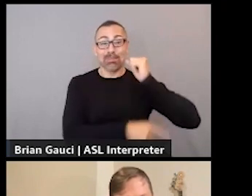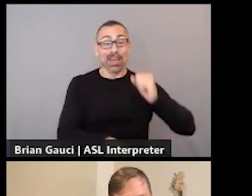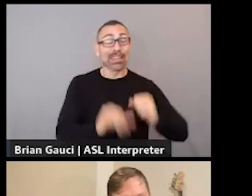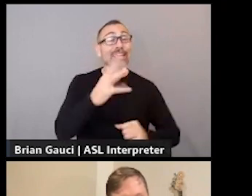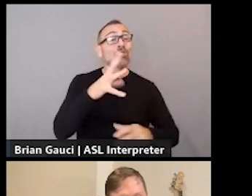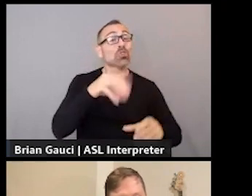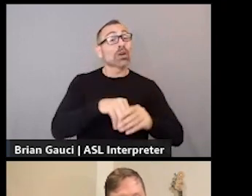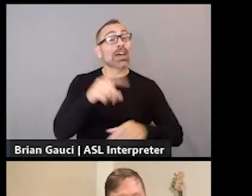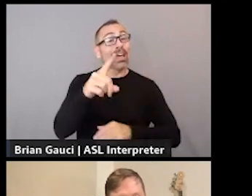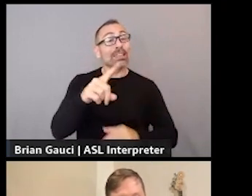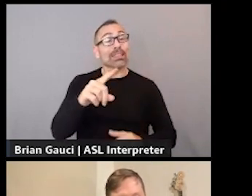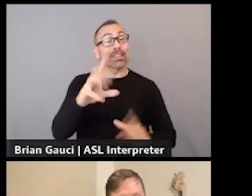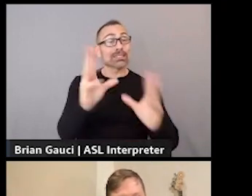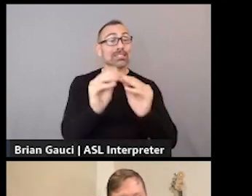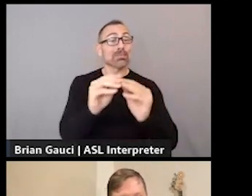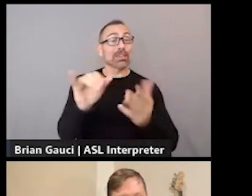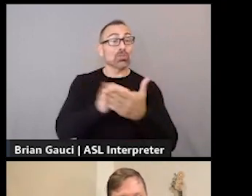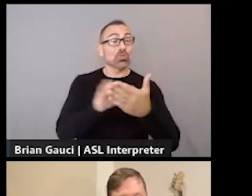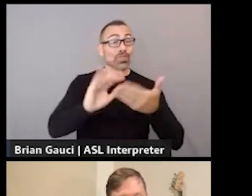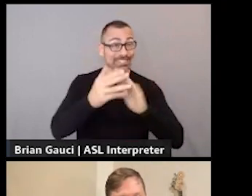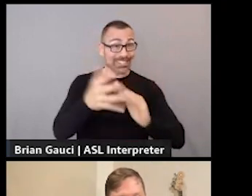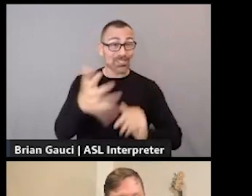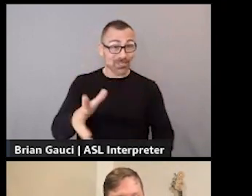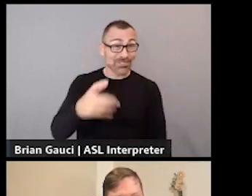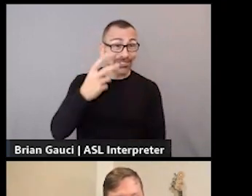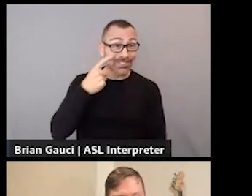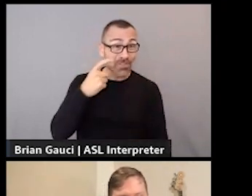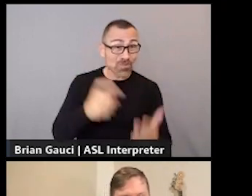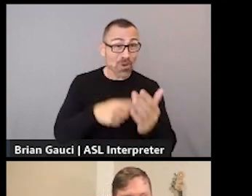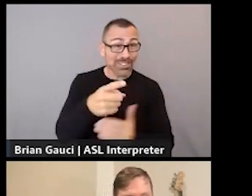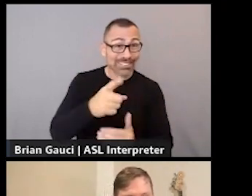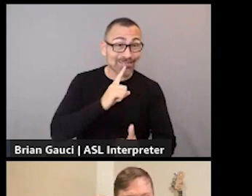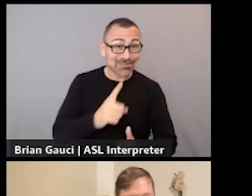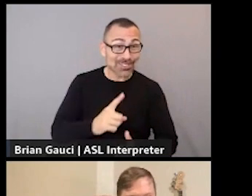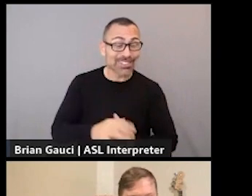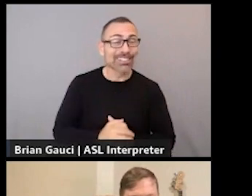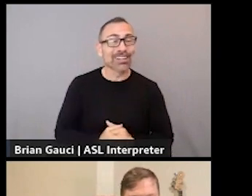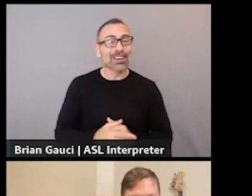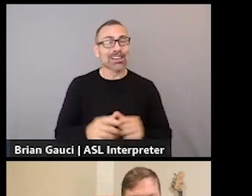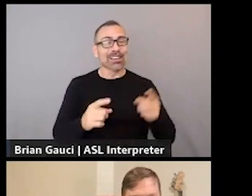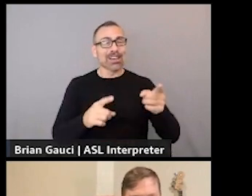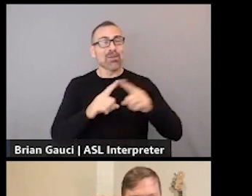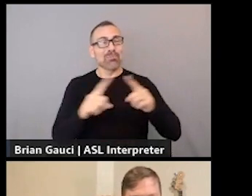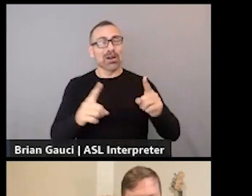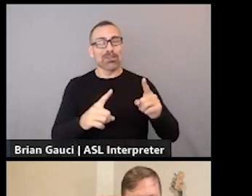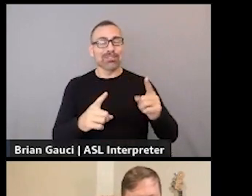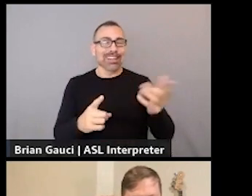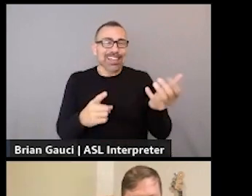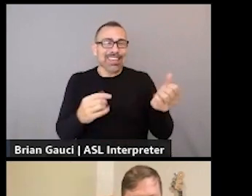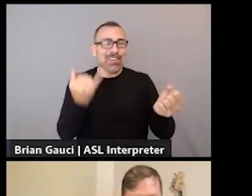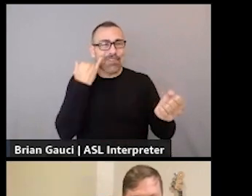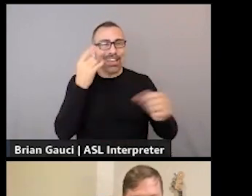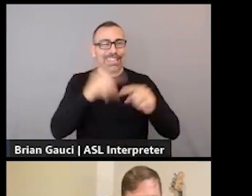in real life. And what is magnificent. What's the point of owning a purse like this if I don't bring it